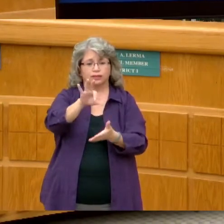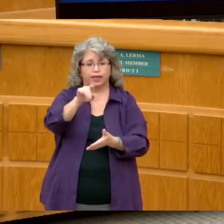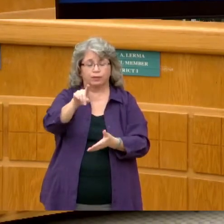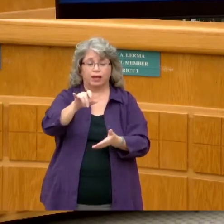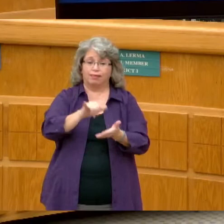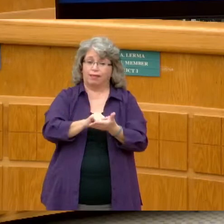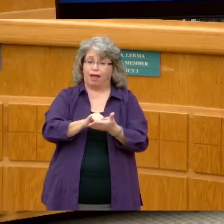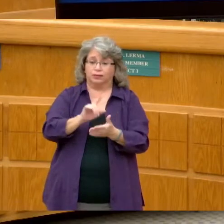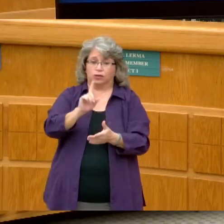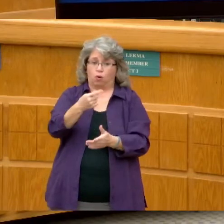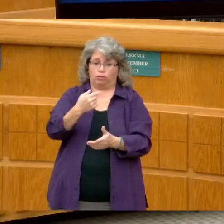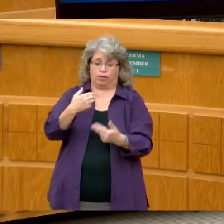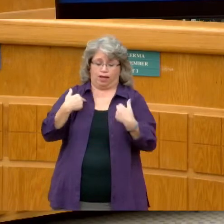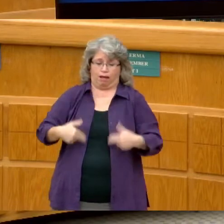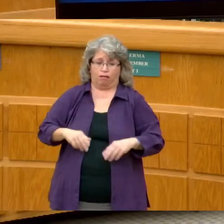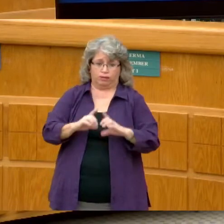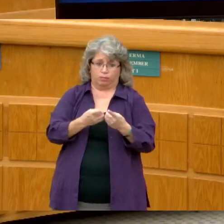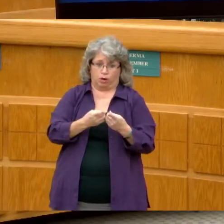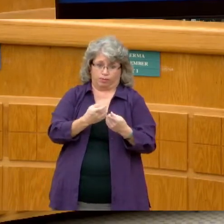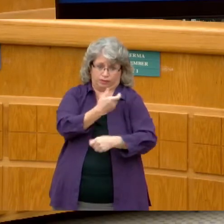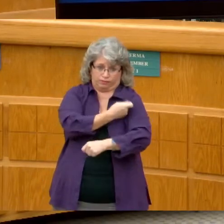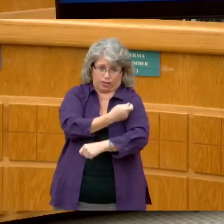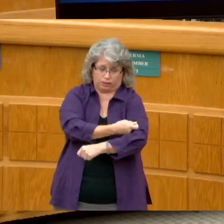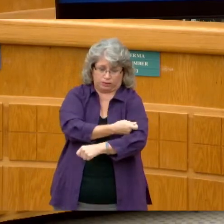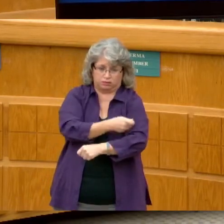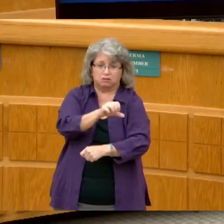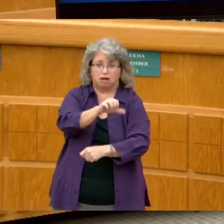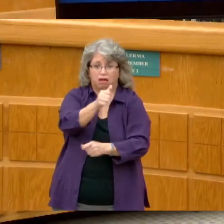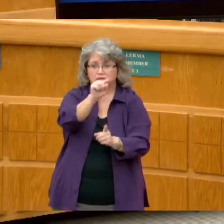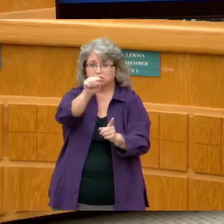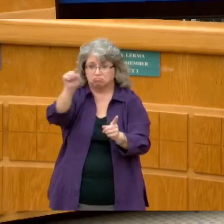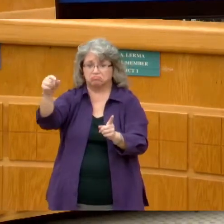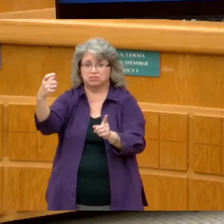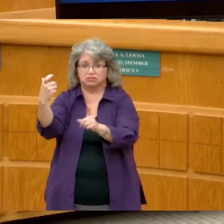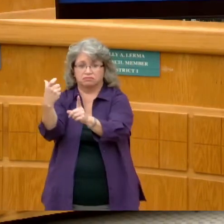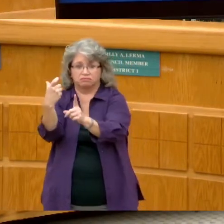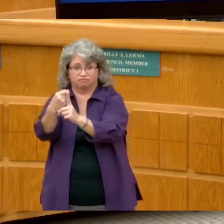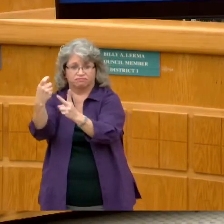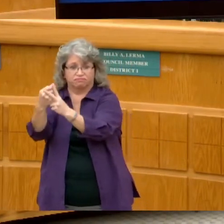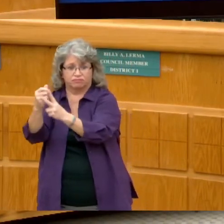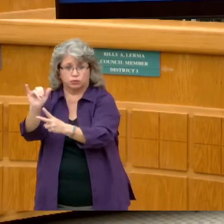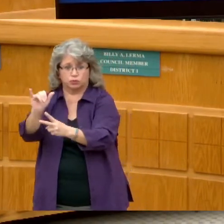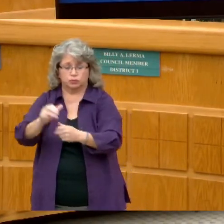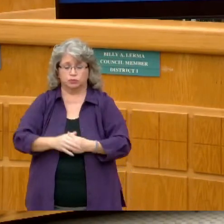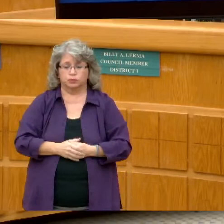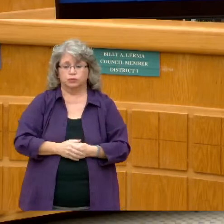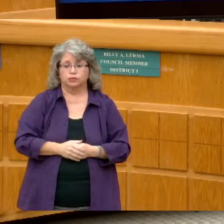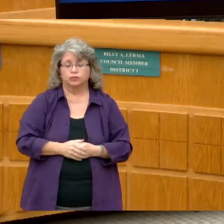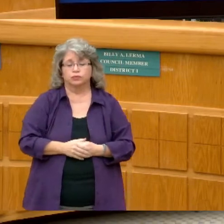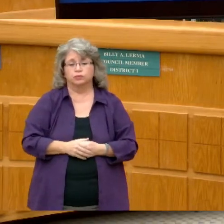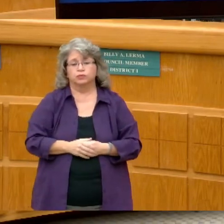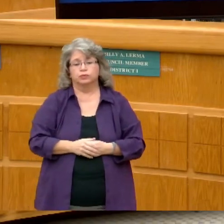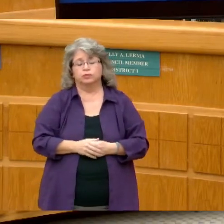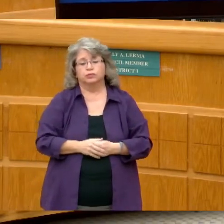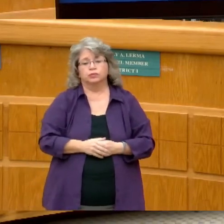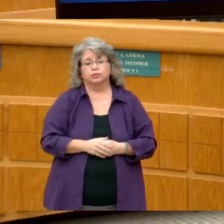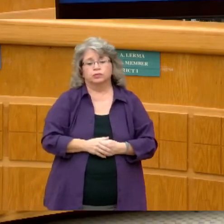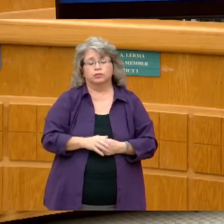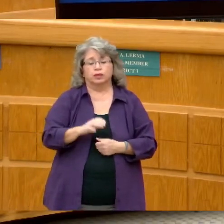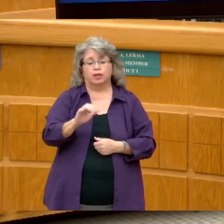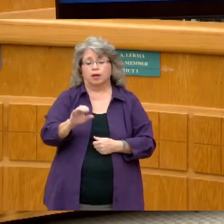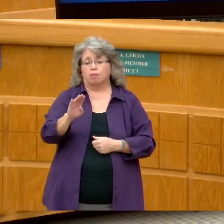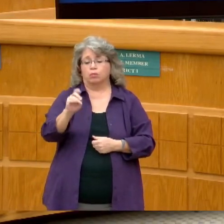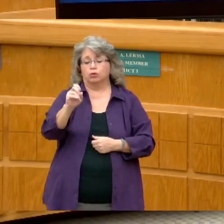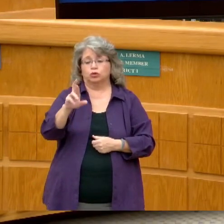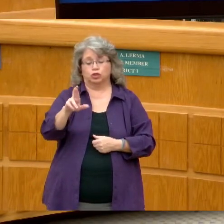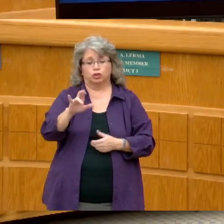health district that we've administered. Next slide. These are the boosters that the health district has